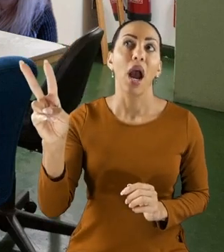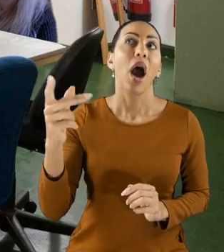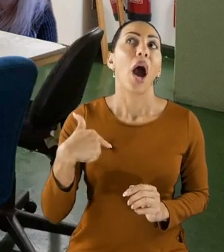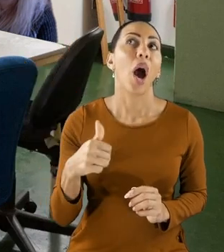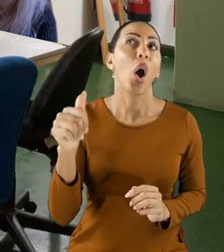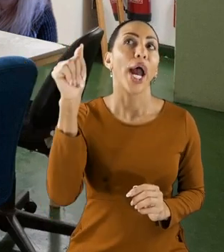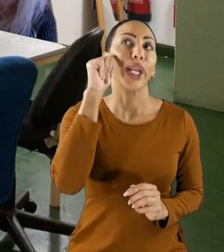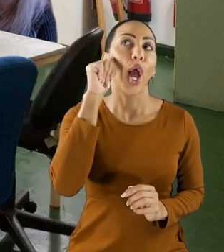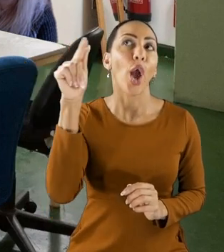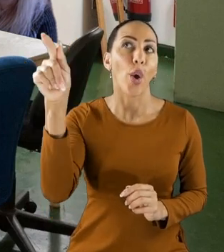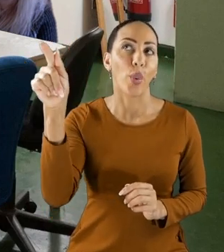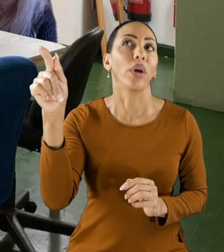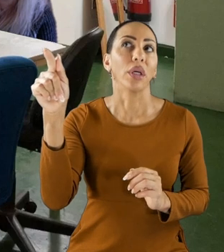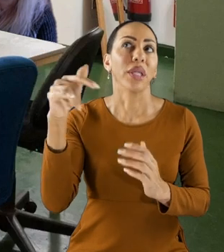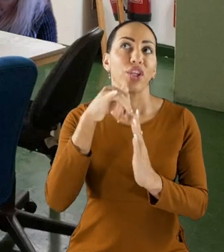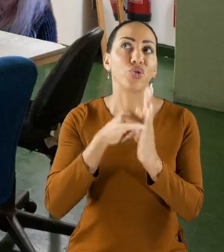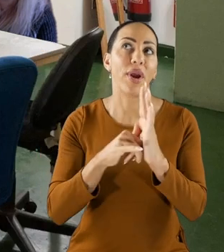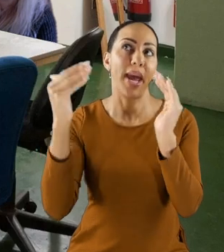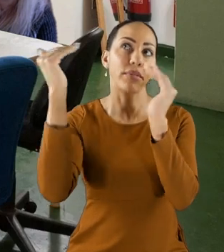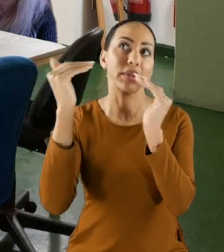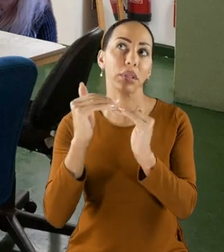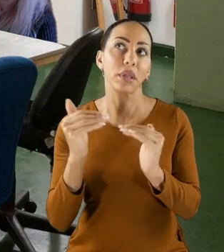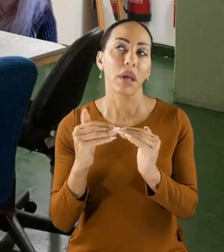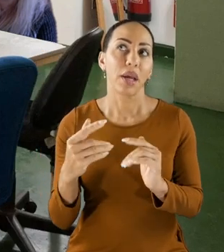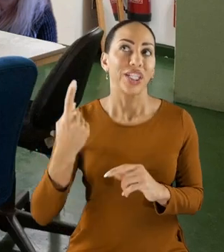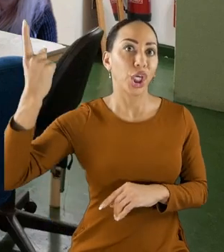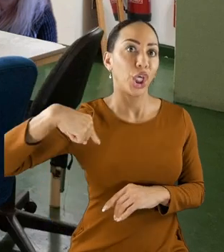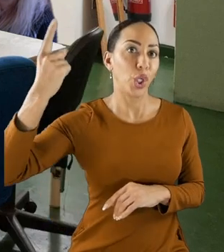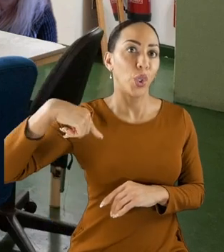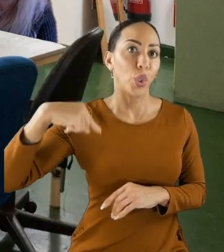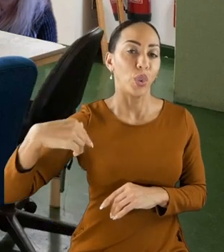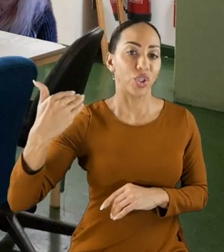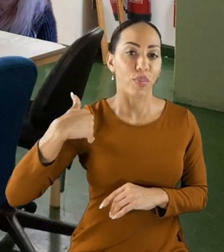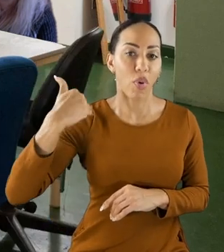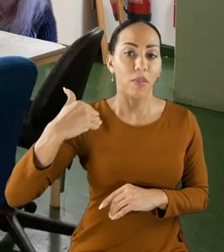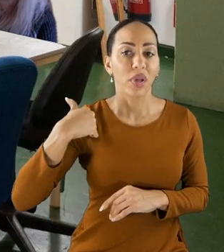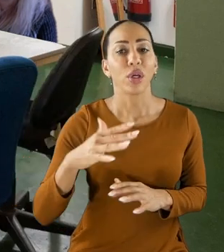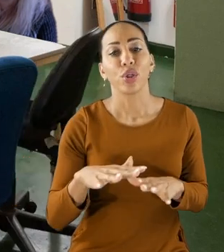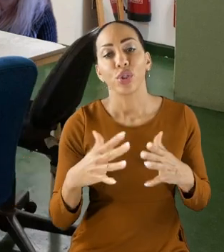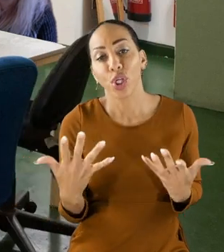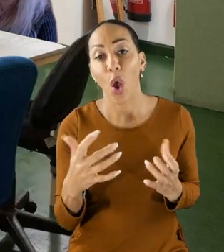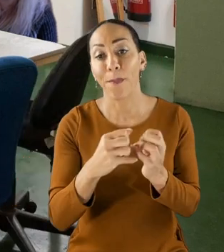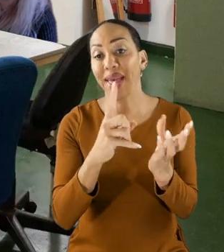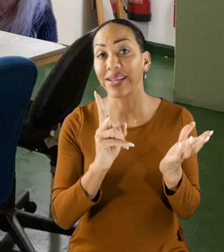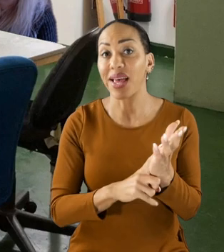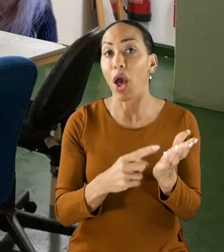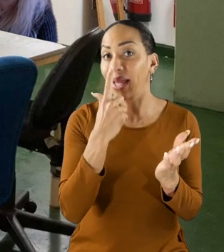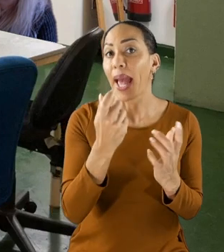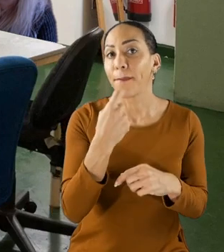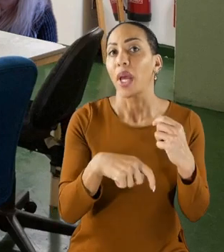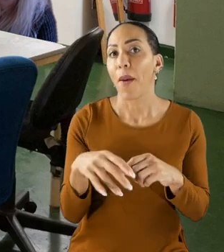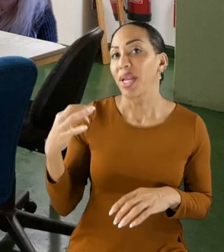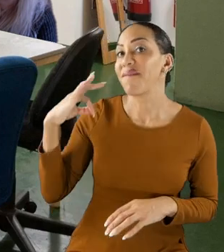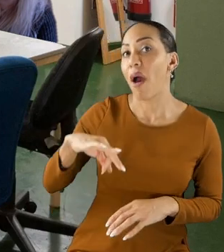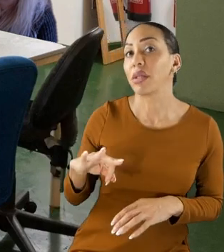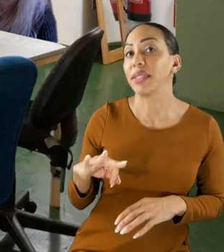know where I was in sync with them. And that's where having some BSL is an advantage, that it